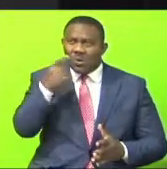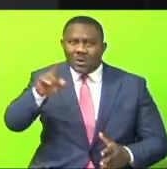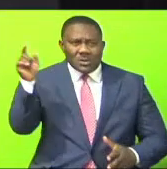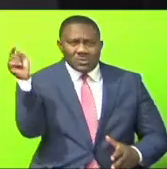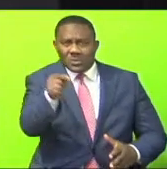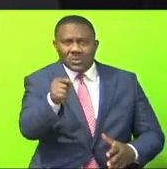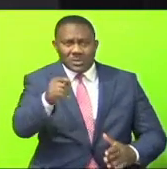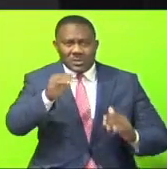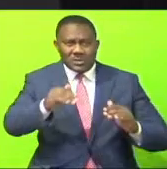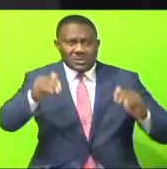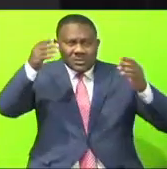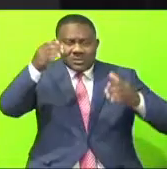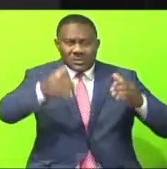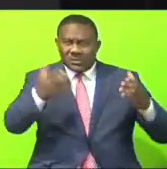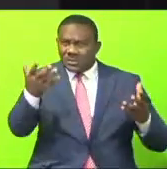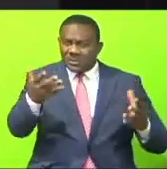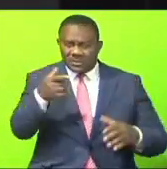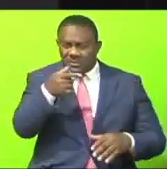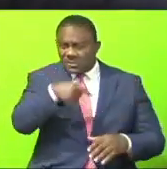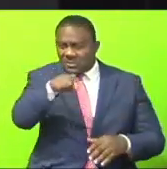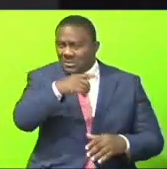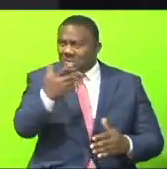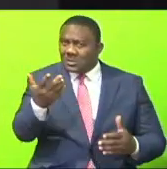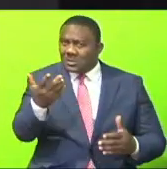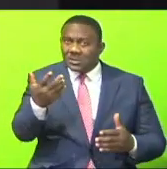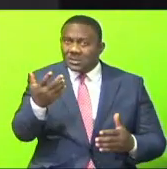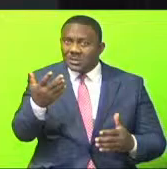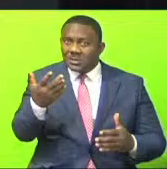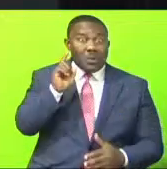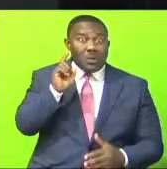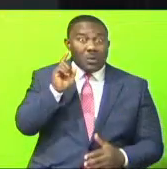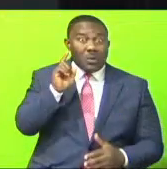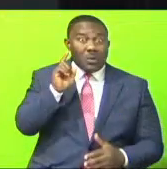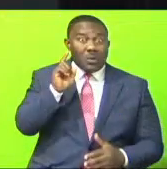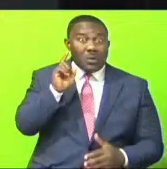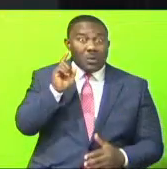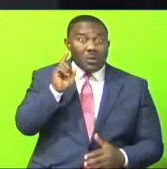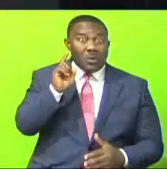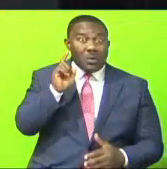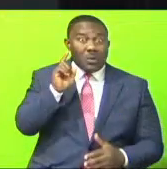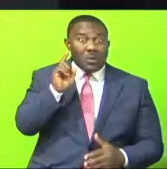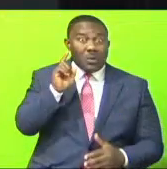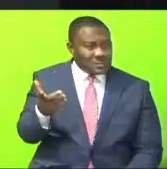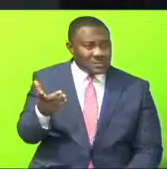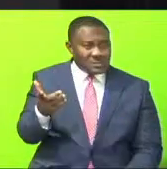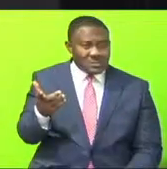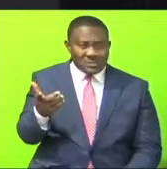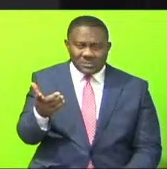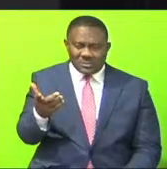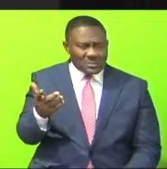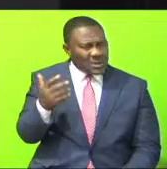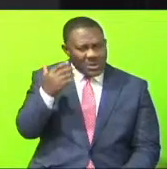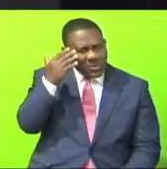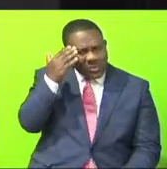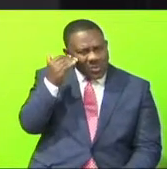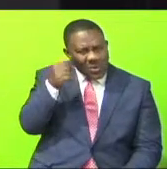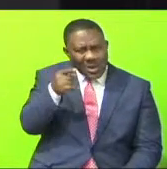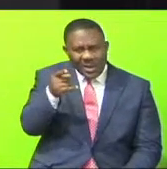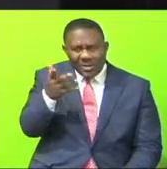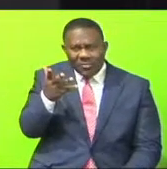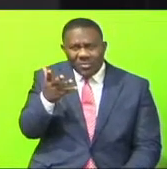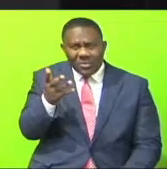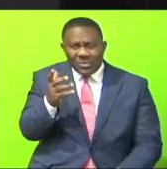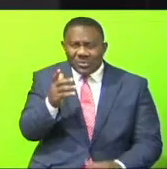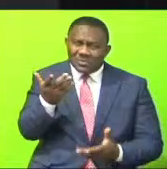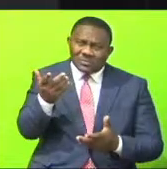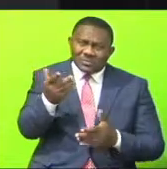should defy the injunction, so he is cited for contempt? What kind of indignities are you inviting the Speaker